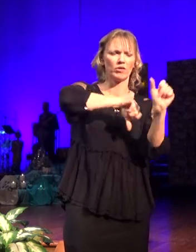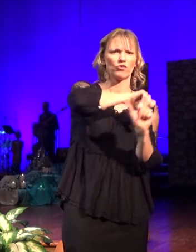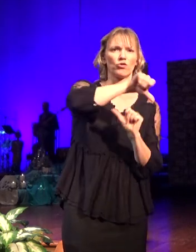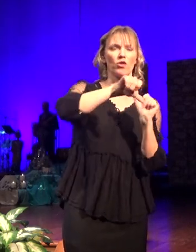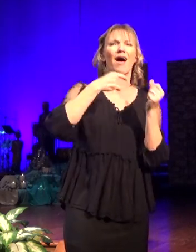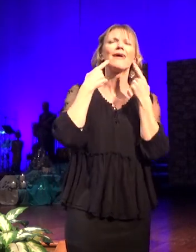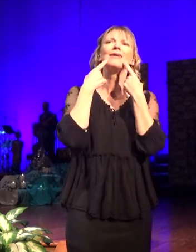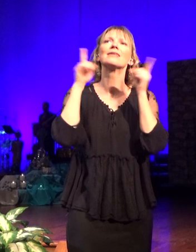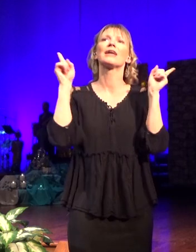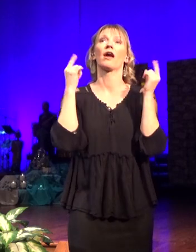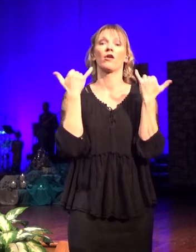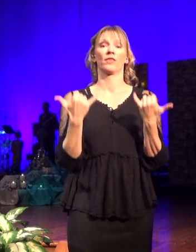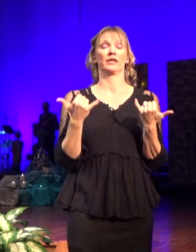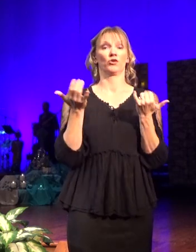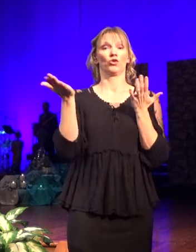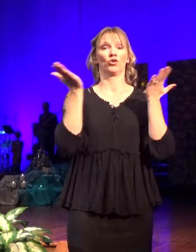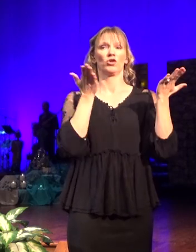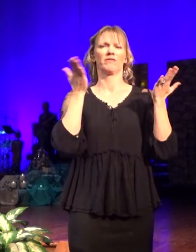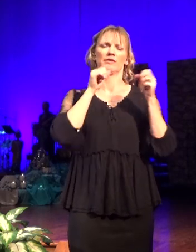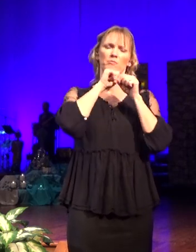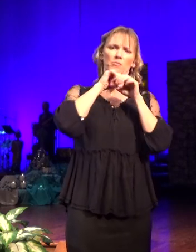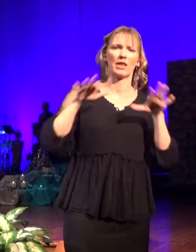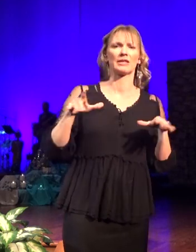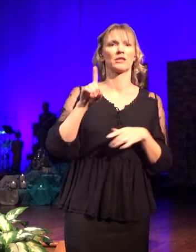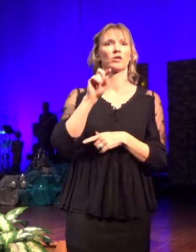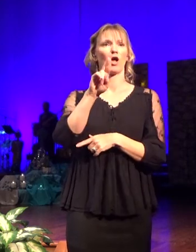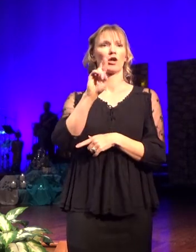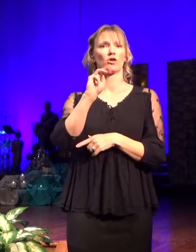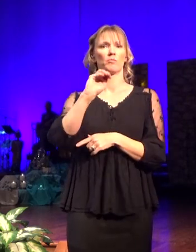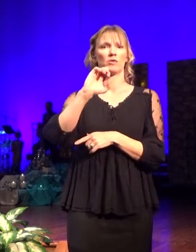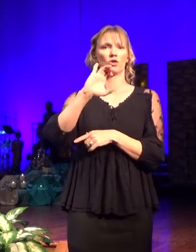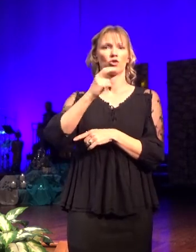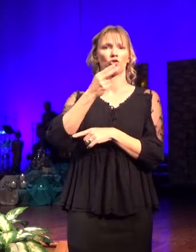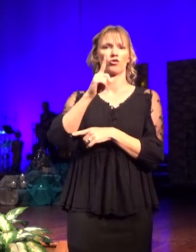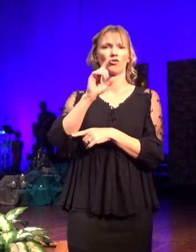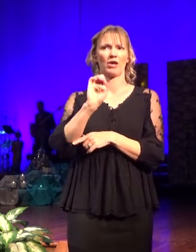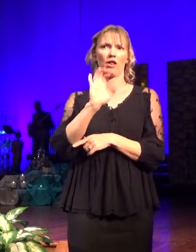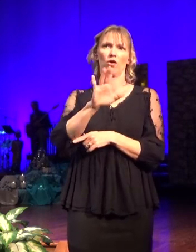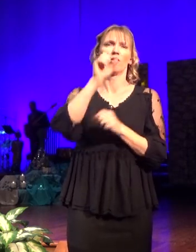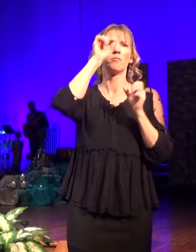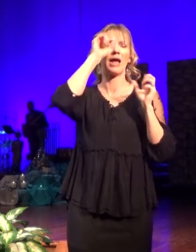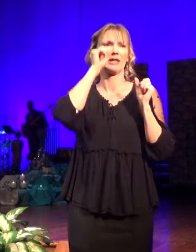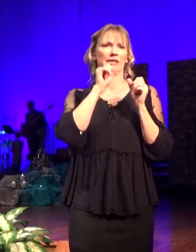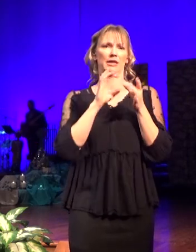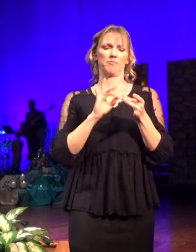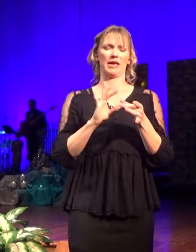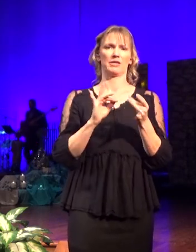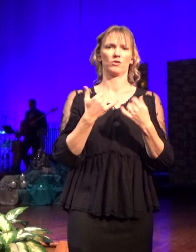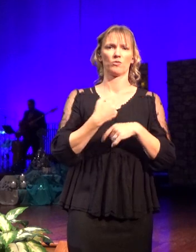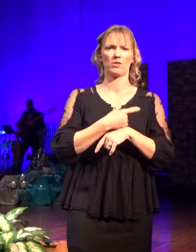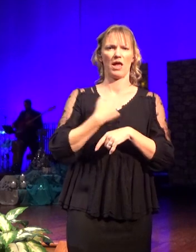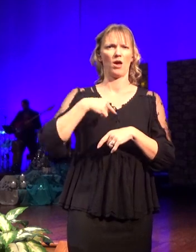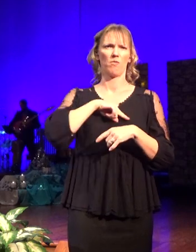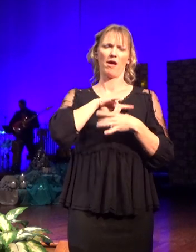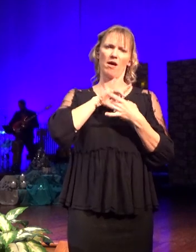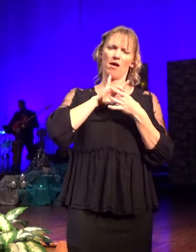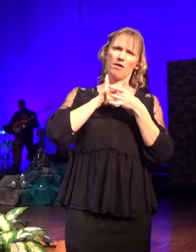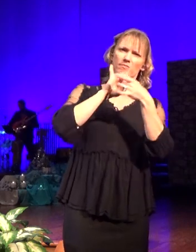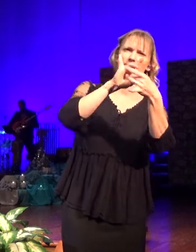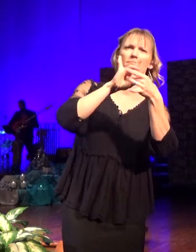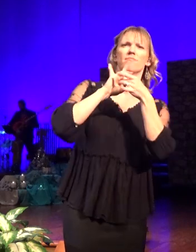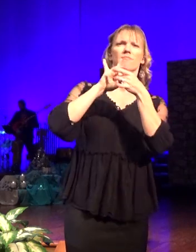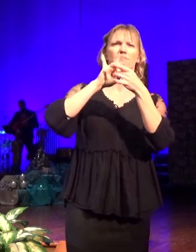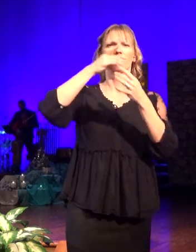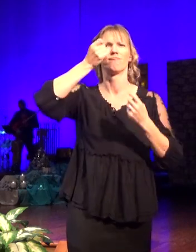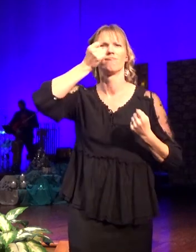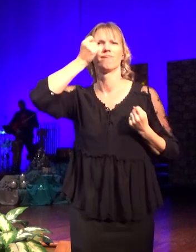so blessed. Dr. Michelle and her incredible message, we're so attuned to it. The tunes